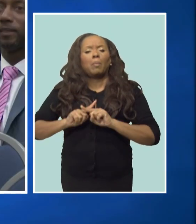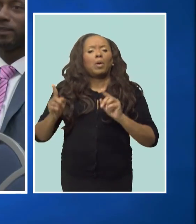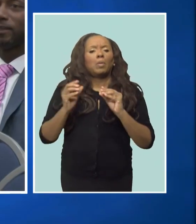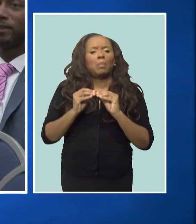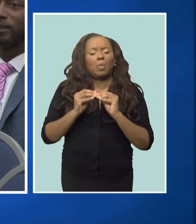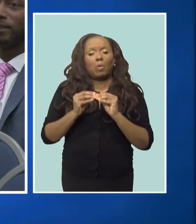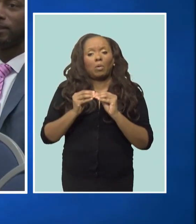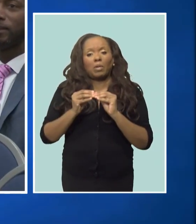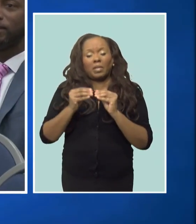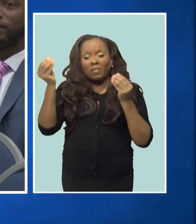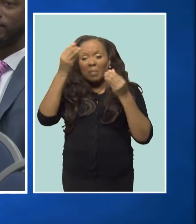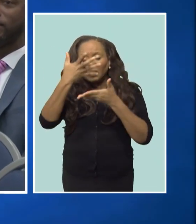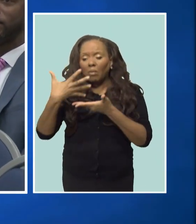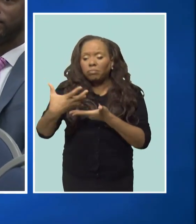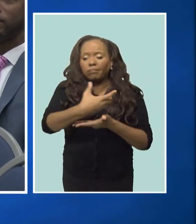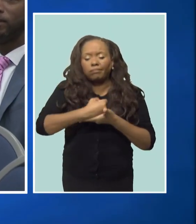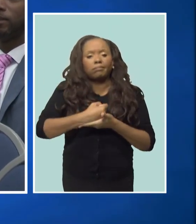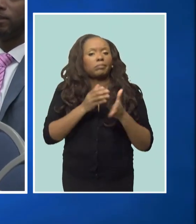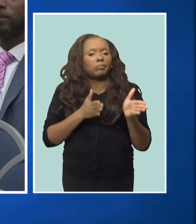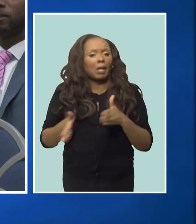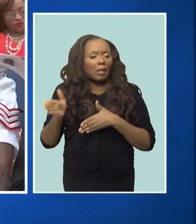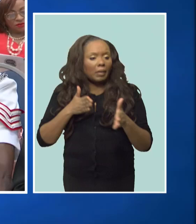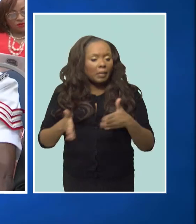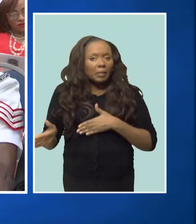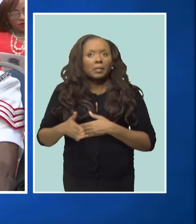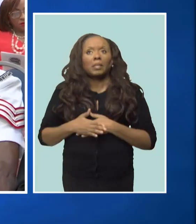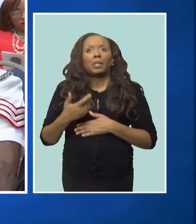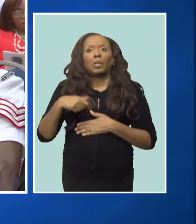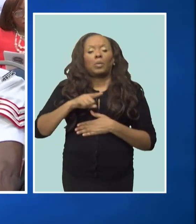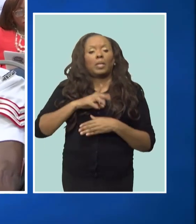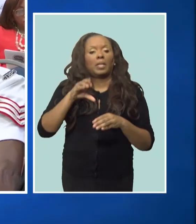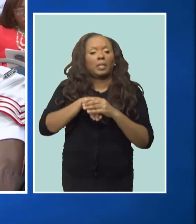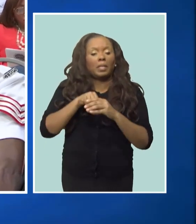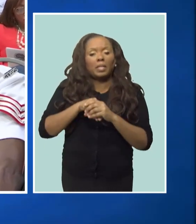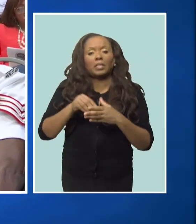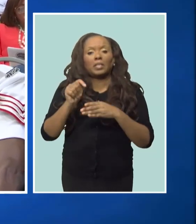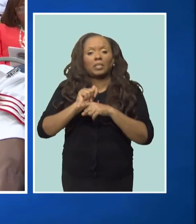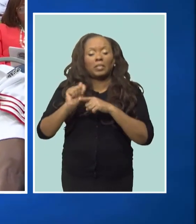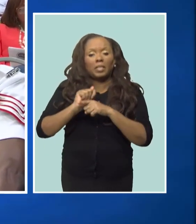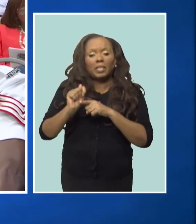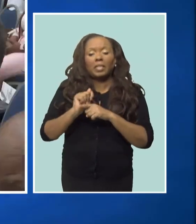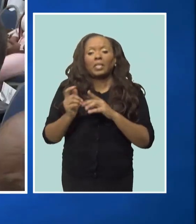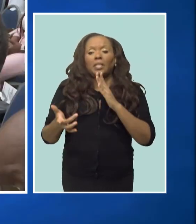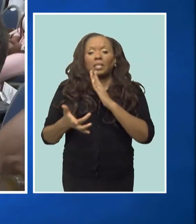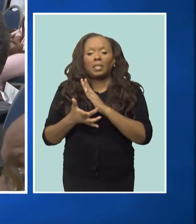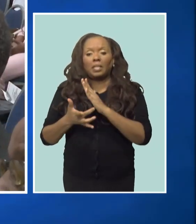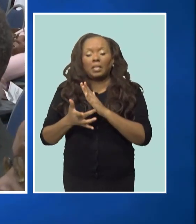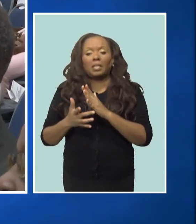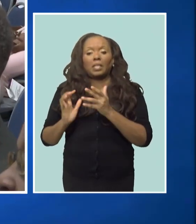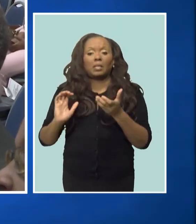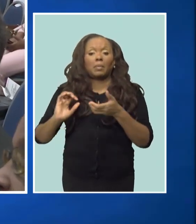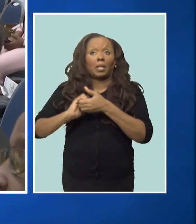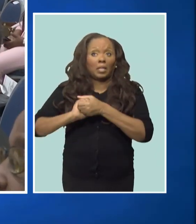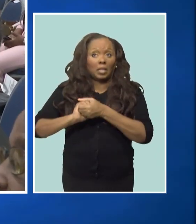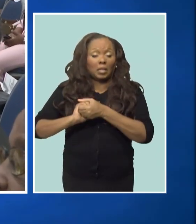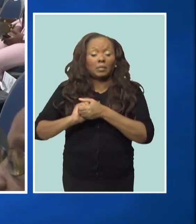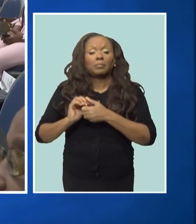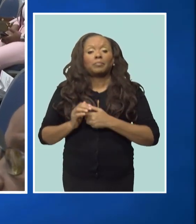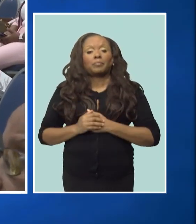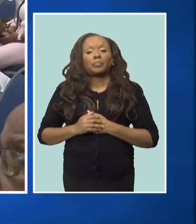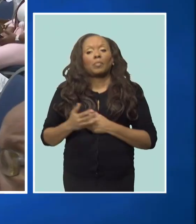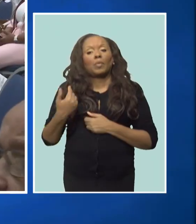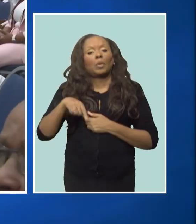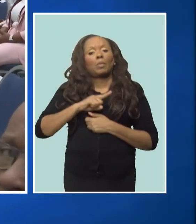intelligence-led strategies. We have invested in training, technology, and partnerships that allow us to be more agile